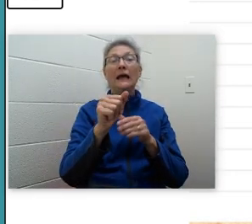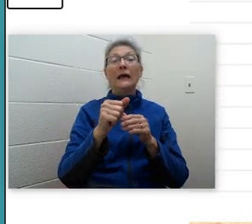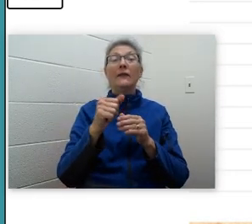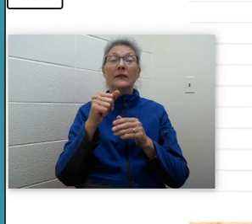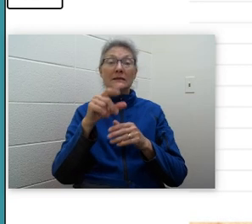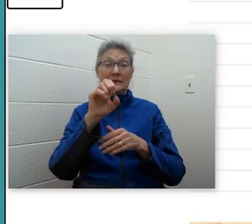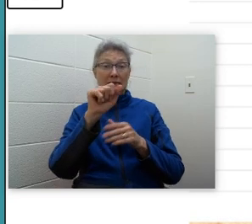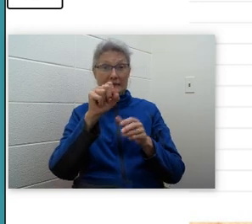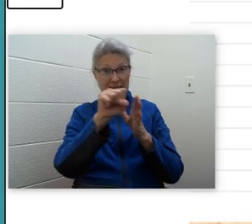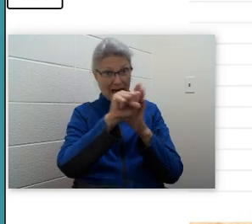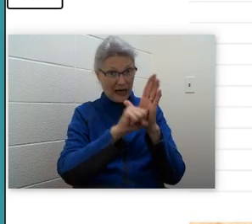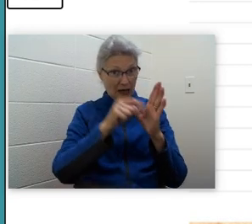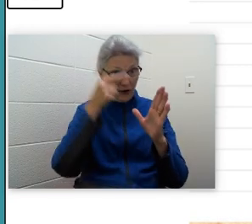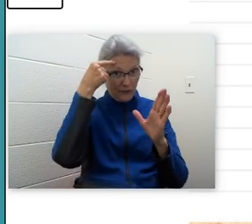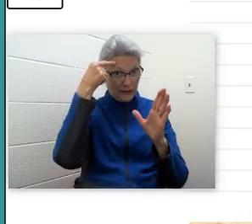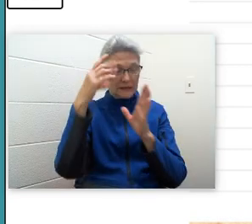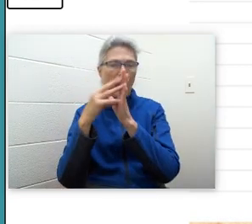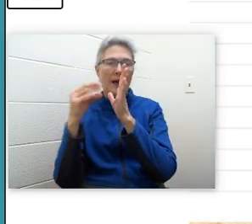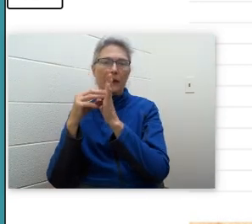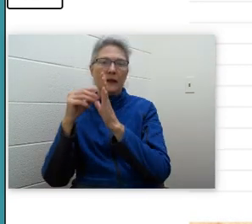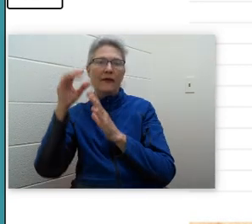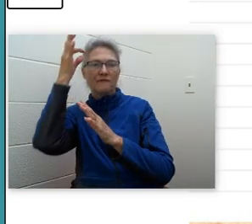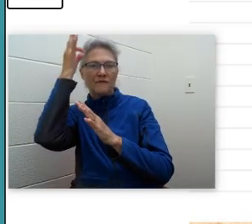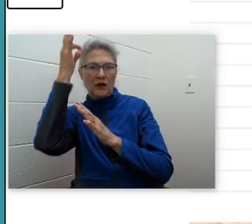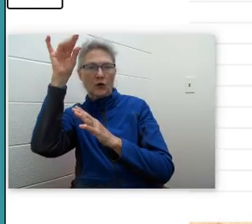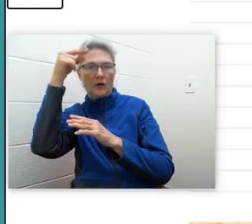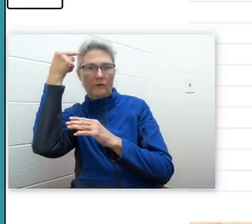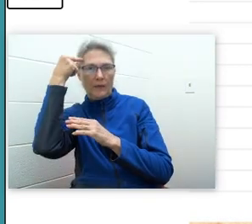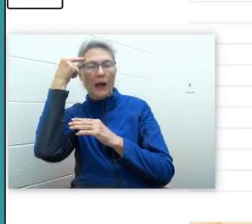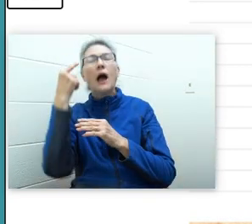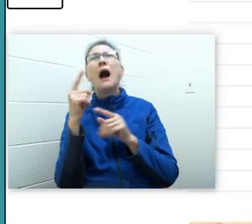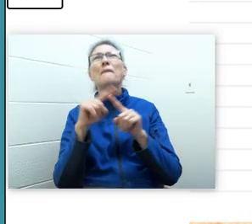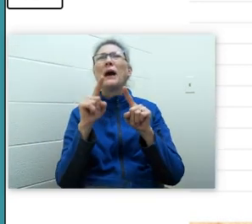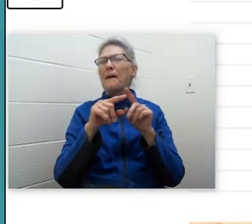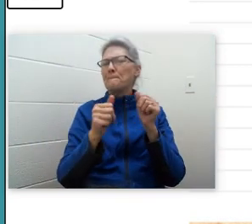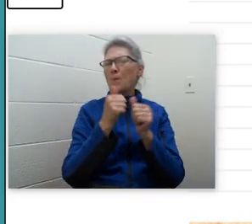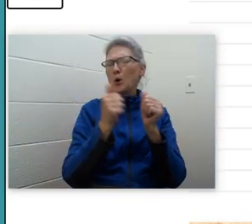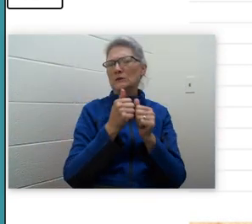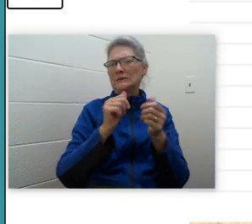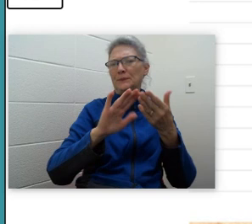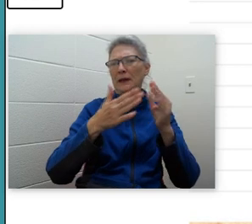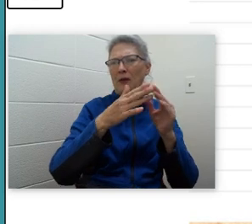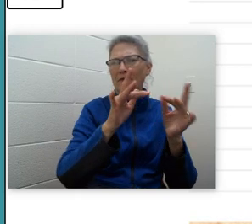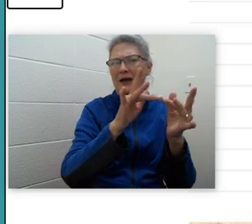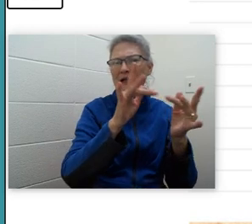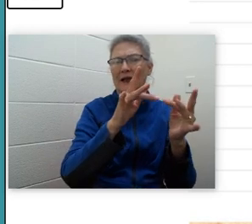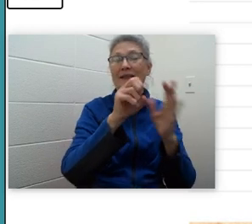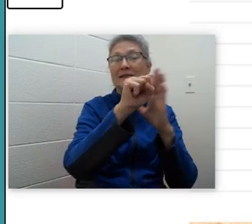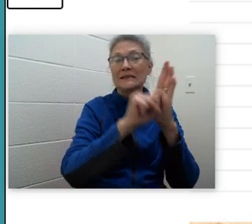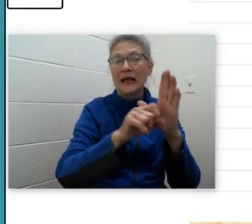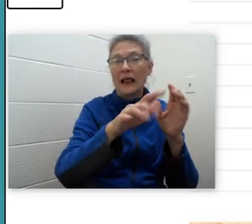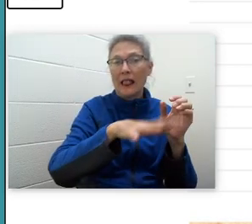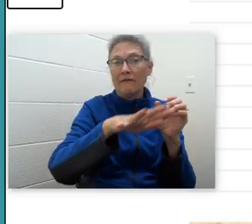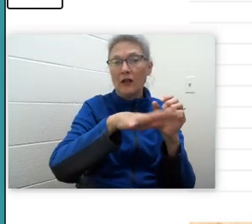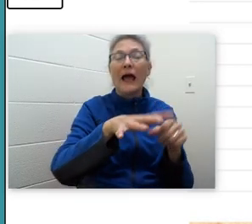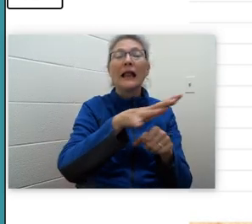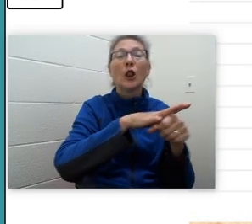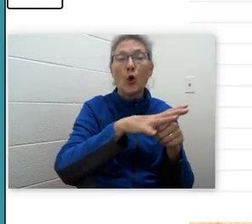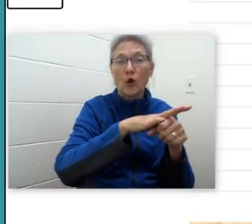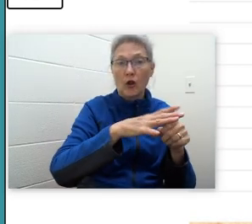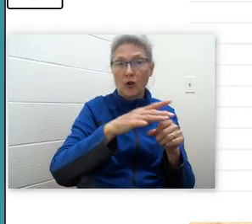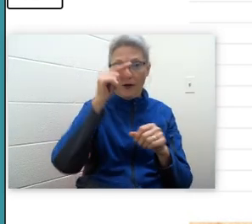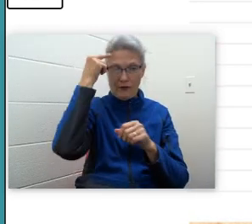government. However, most citizens have more contact with state and local governments than they do with the federal government. The